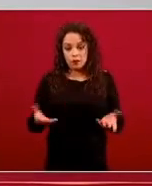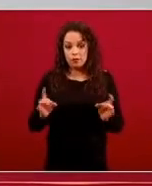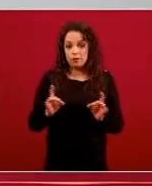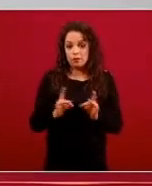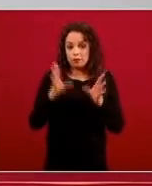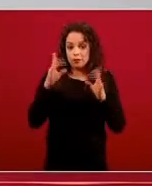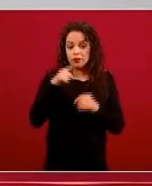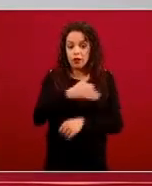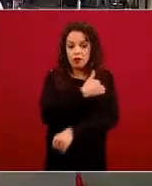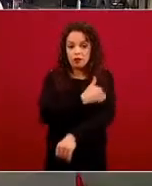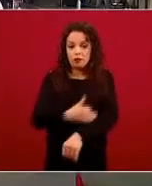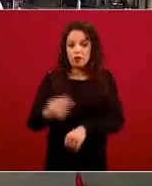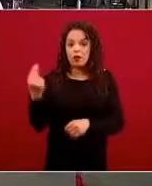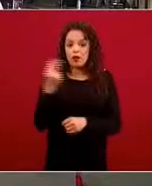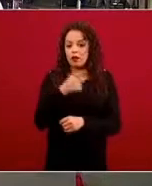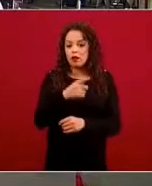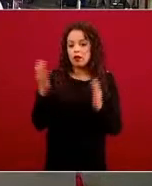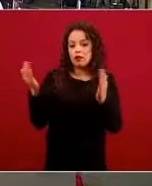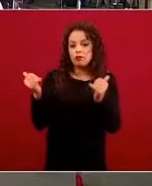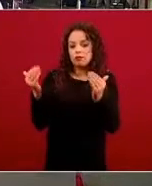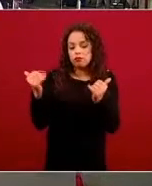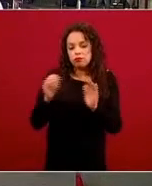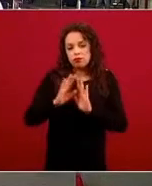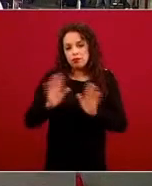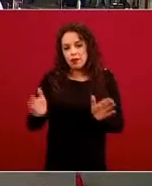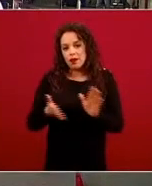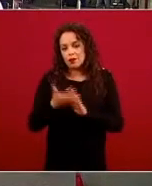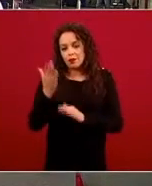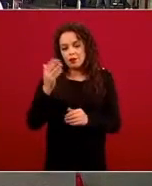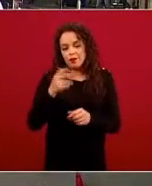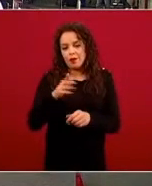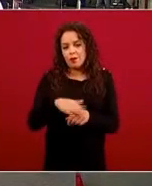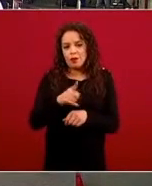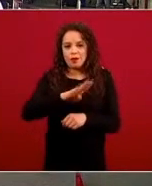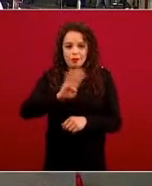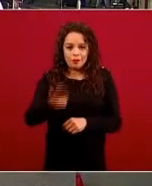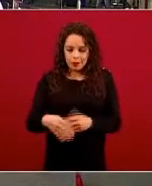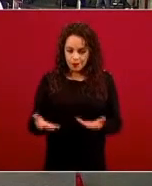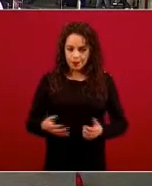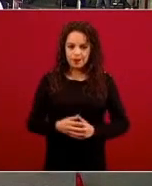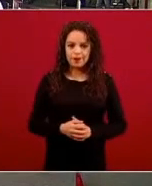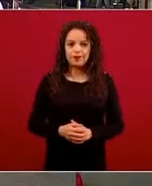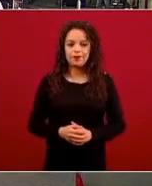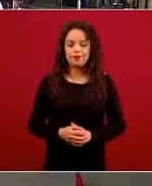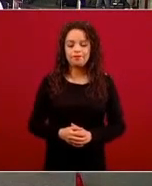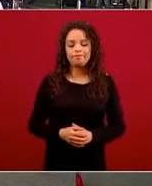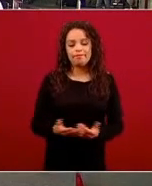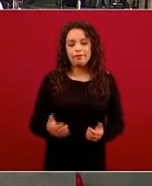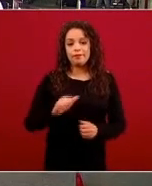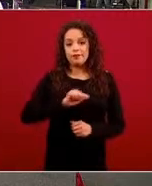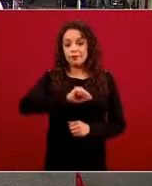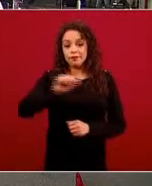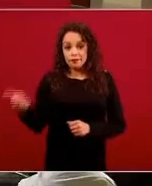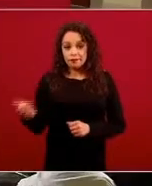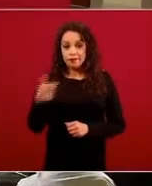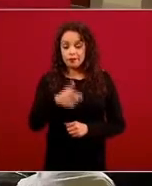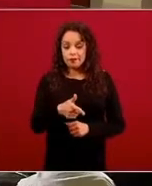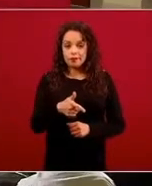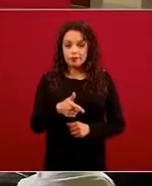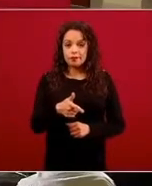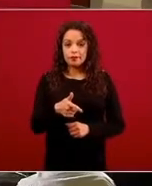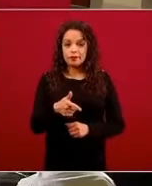must be surveilled at all times by the medical professionals that will be present